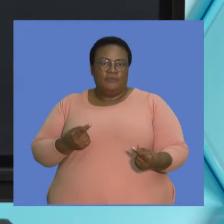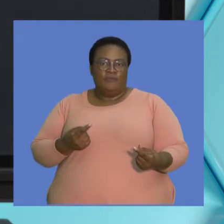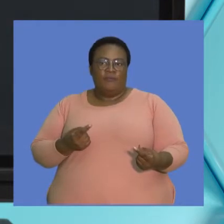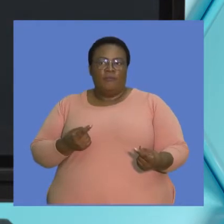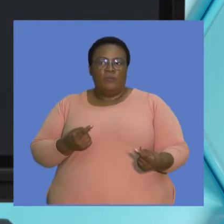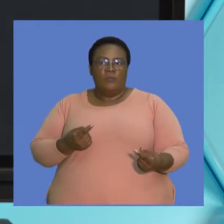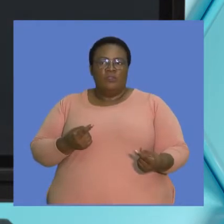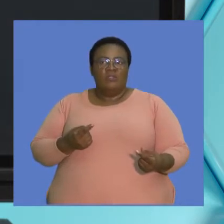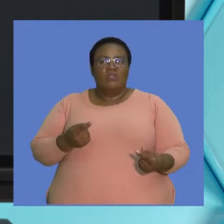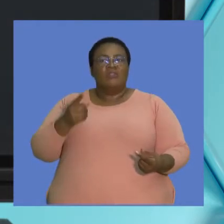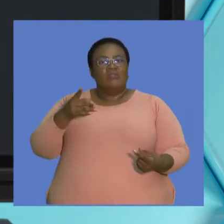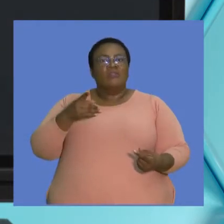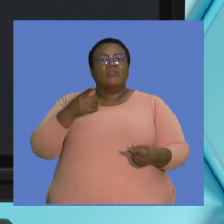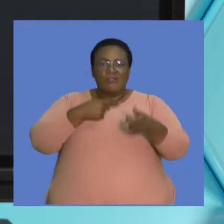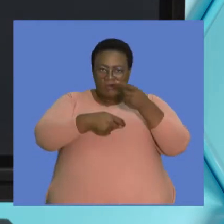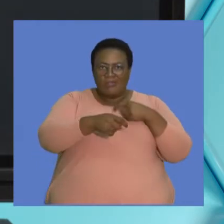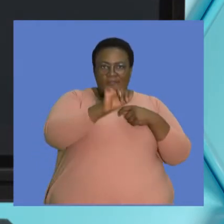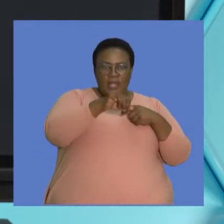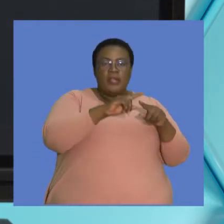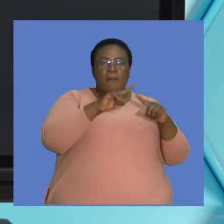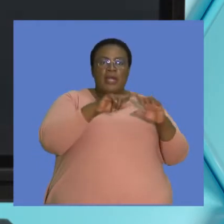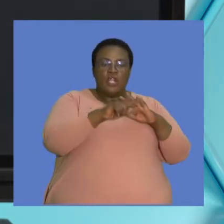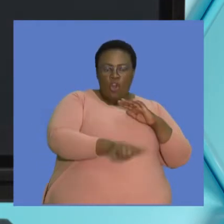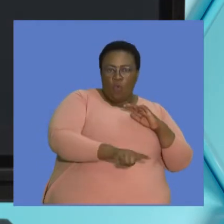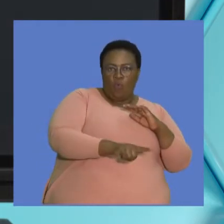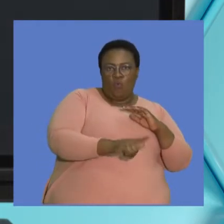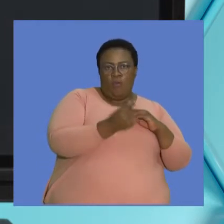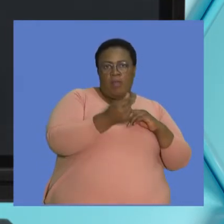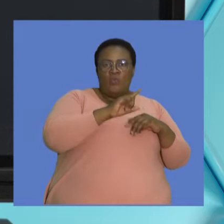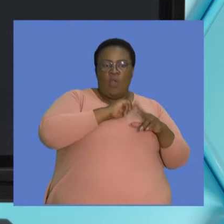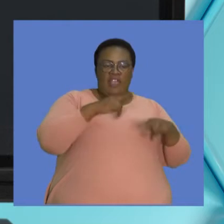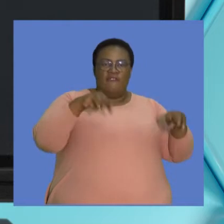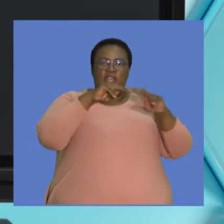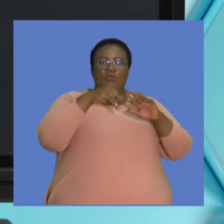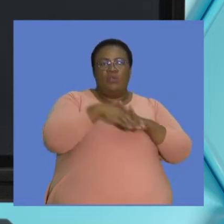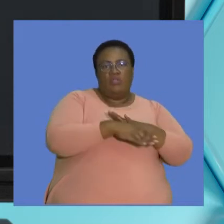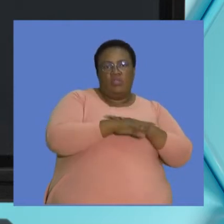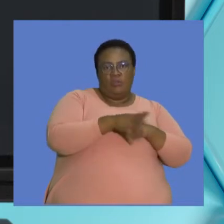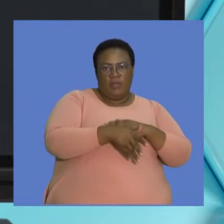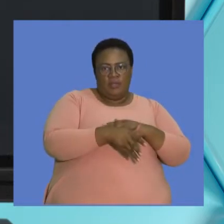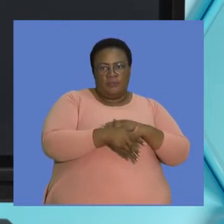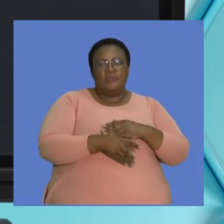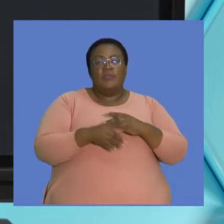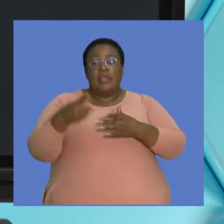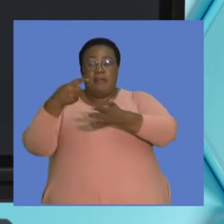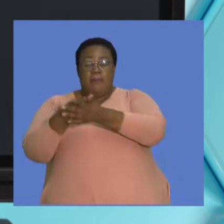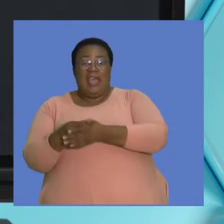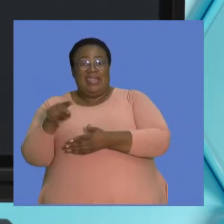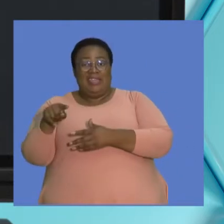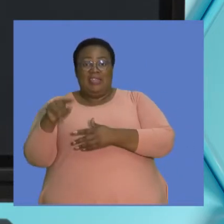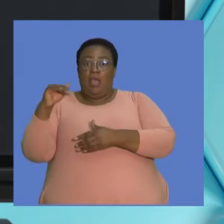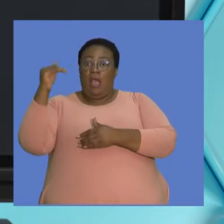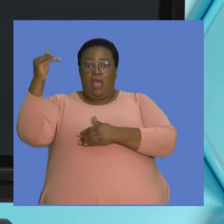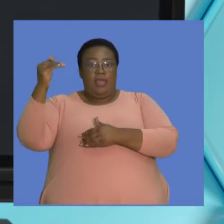see, you will sell it but at a lower price because it has lost value. That's the first question. And then buy that one at a